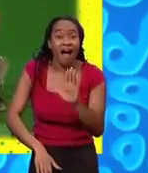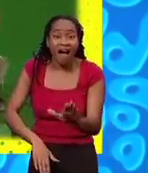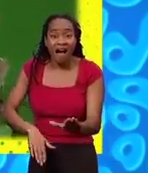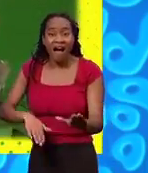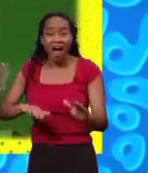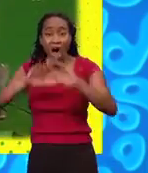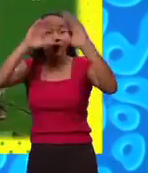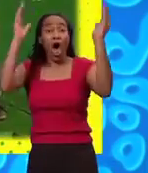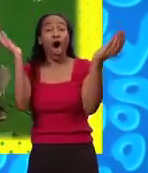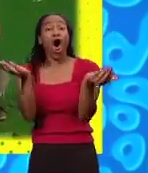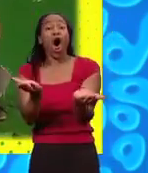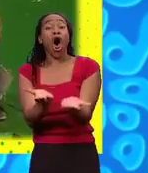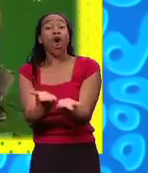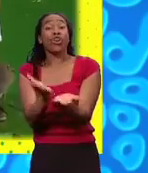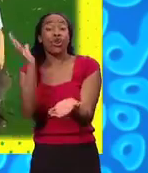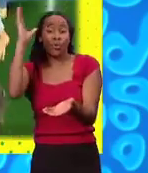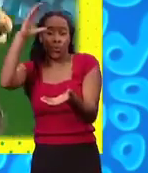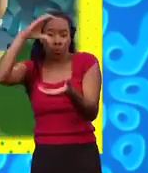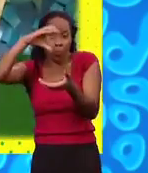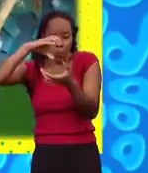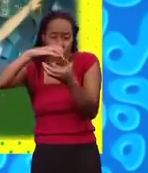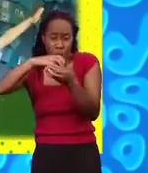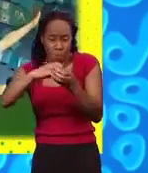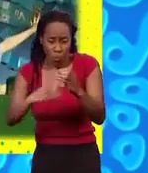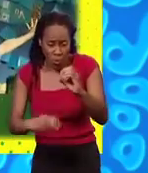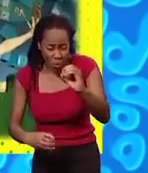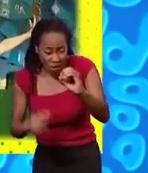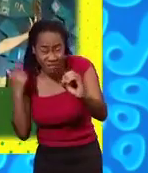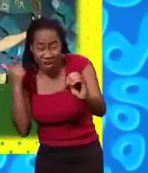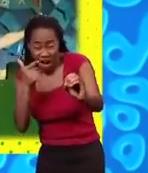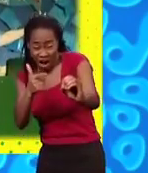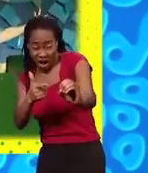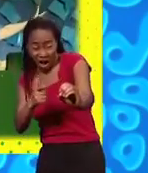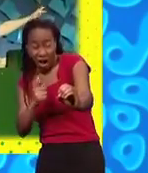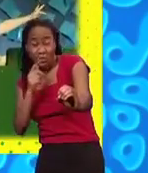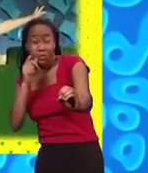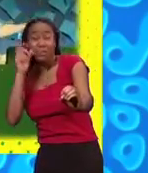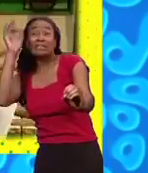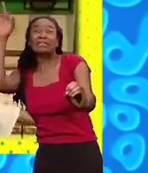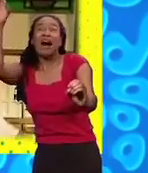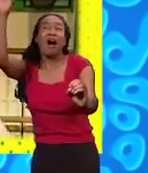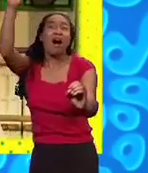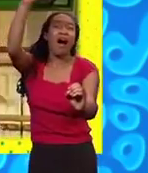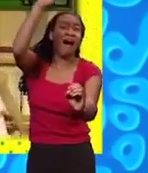very small and far, closer to the evening stars.